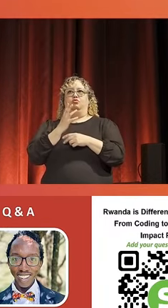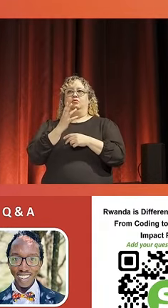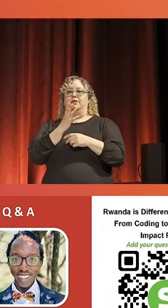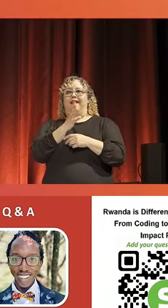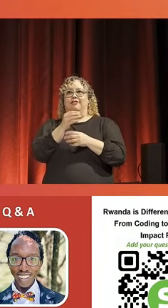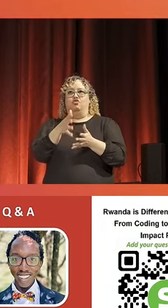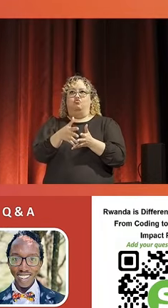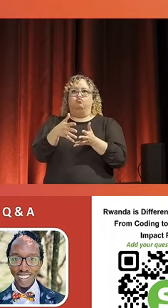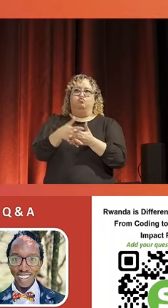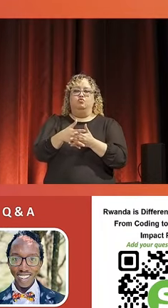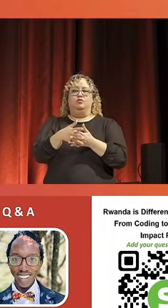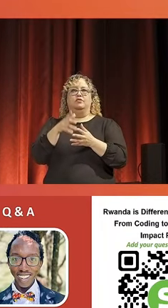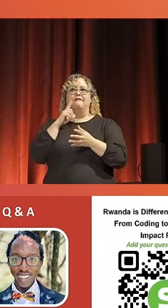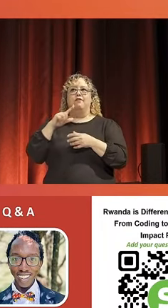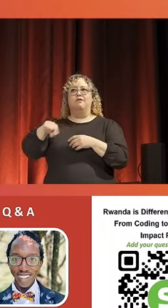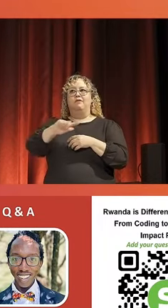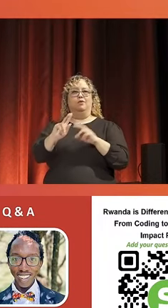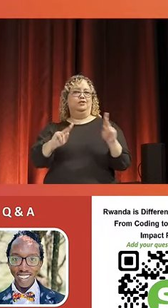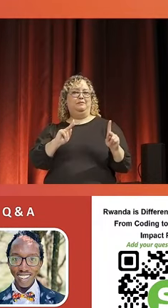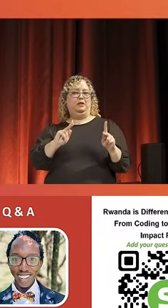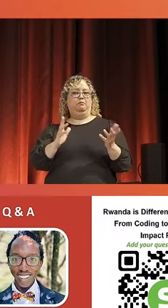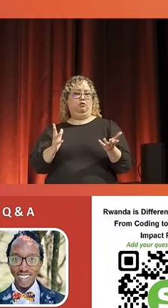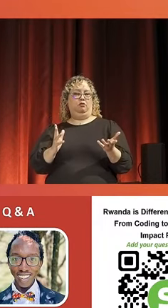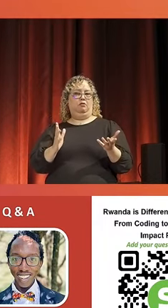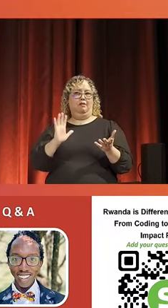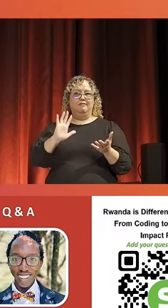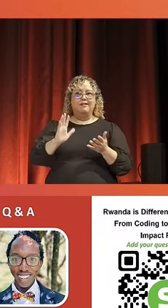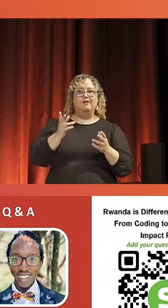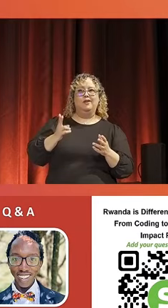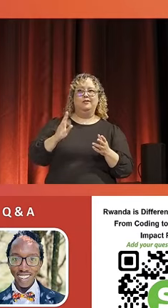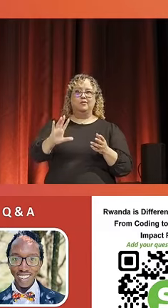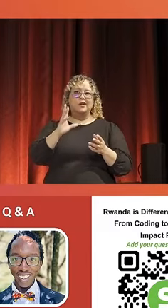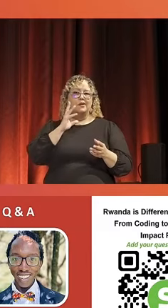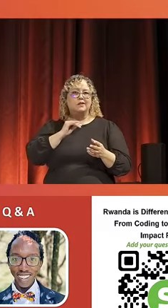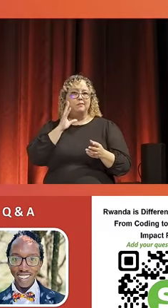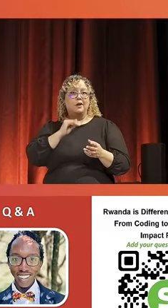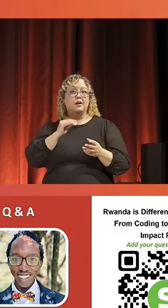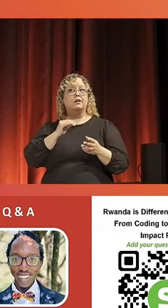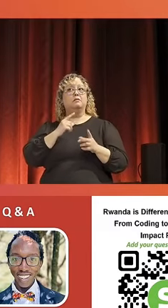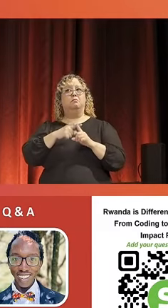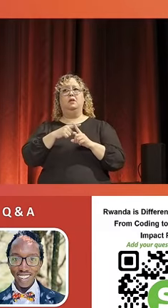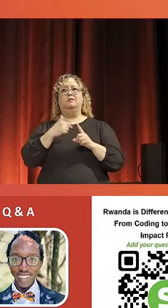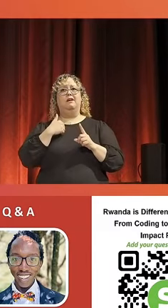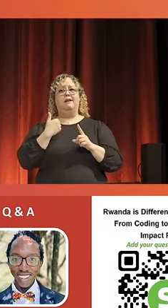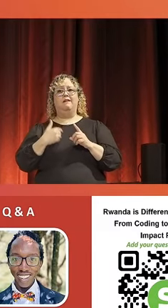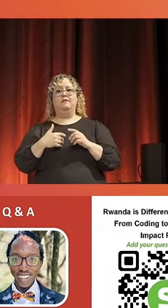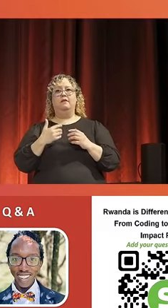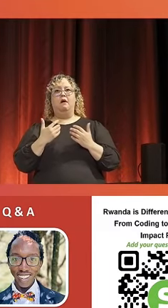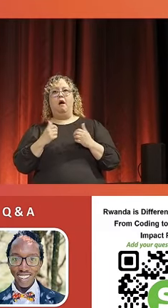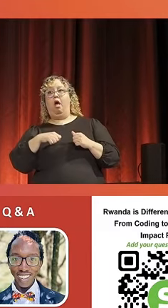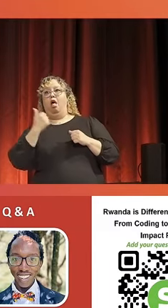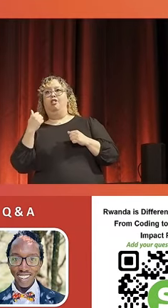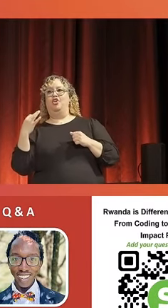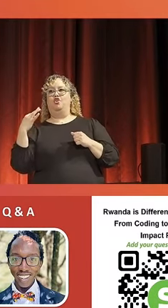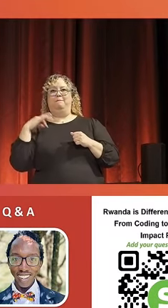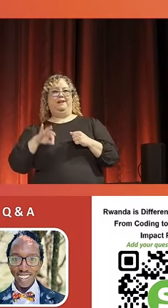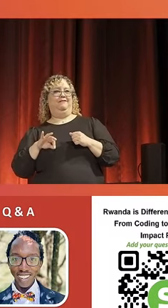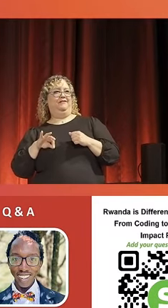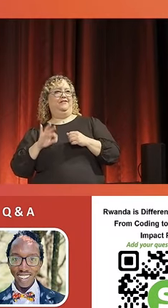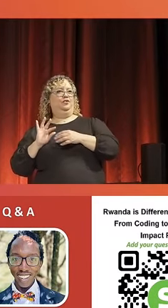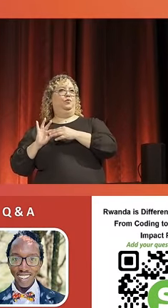But at the same time, they bring all these additional benefits around the ecosystems that are